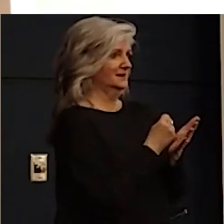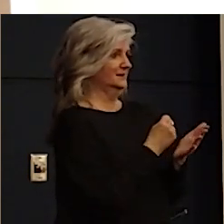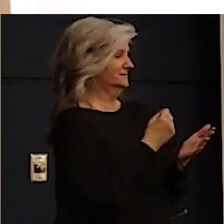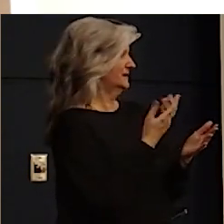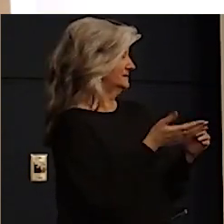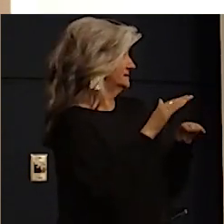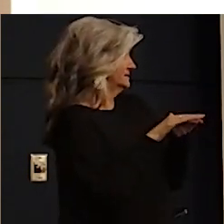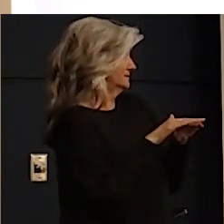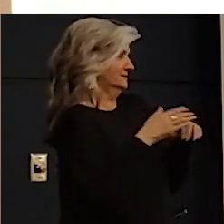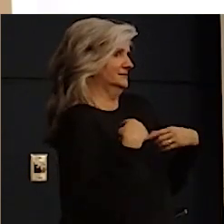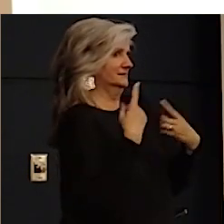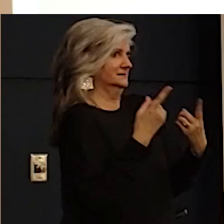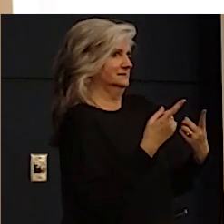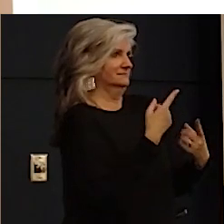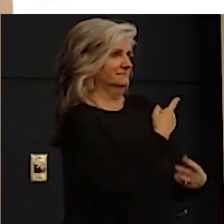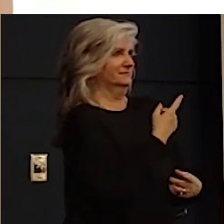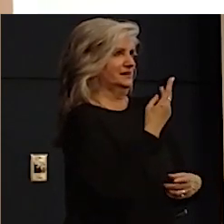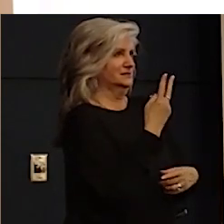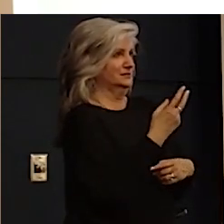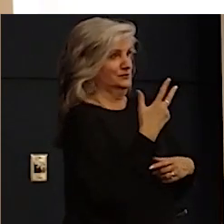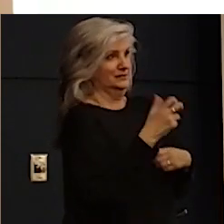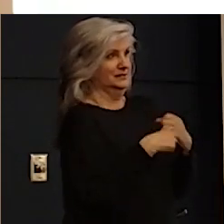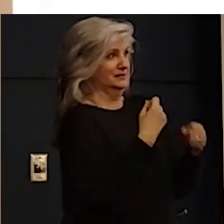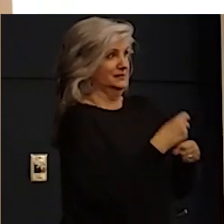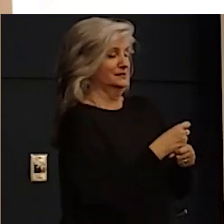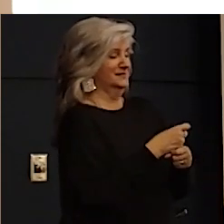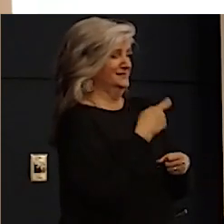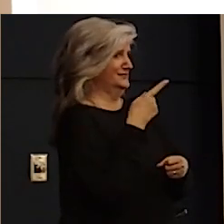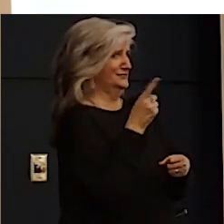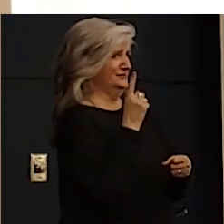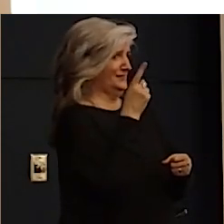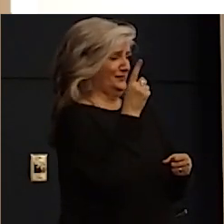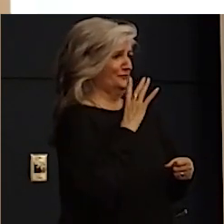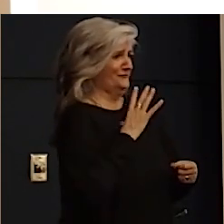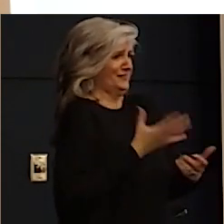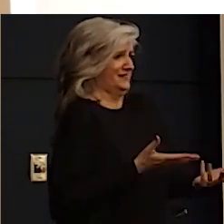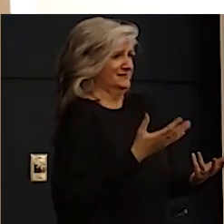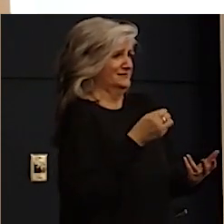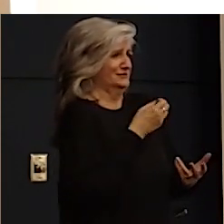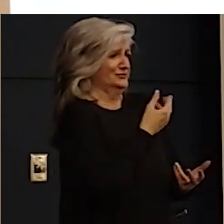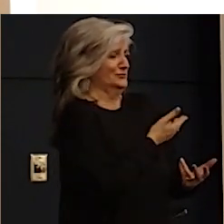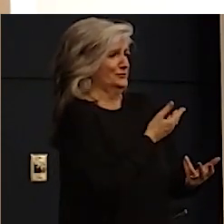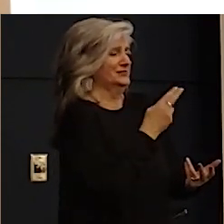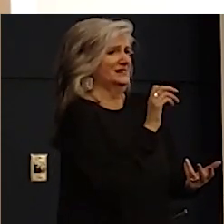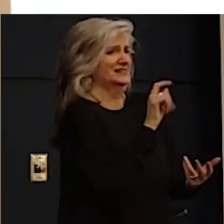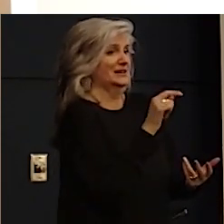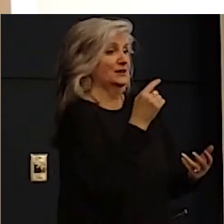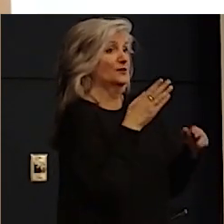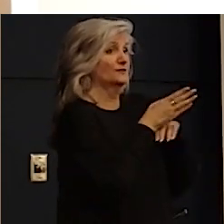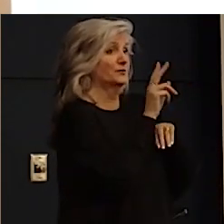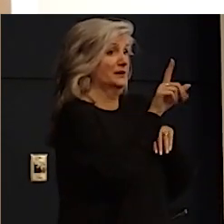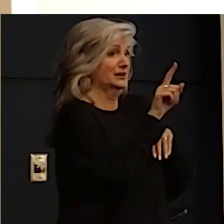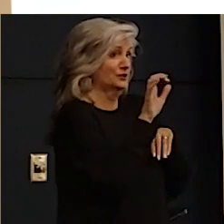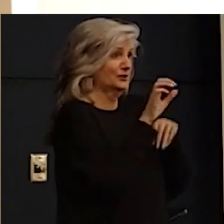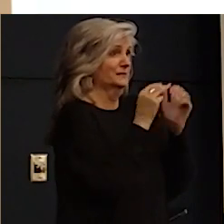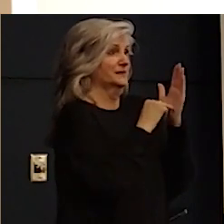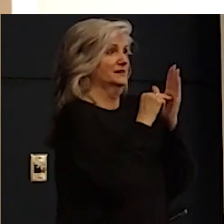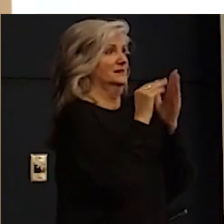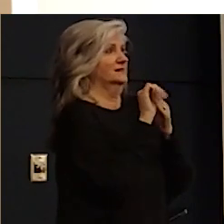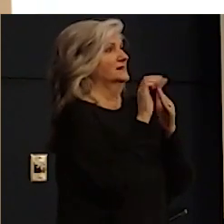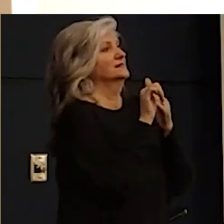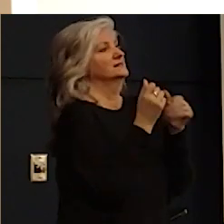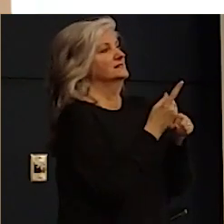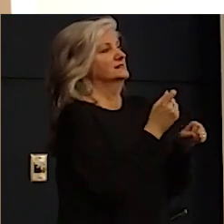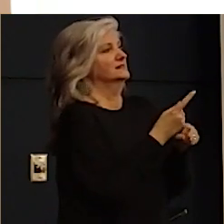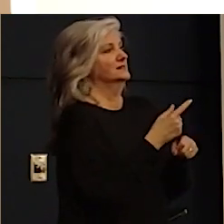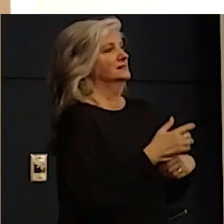$90 million the last couple years. So they're doing okay. They want to raise that net income amount to over $100 million a year in this rate